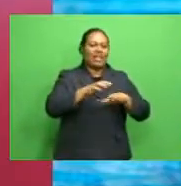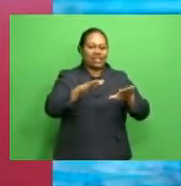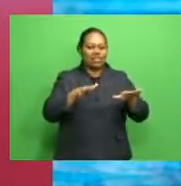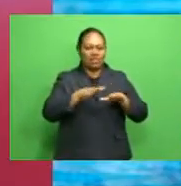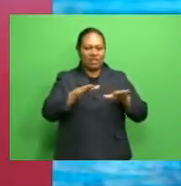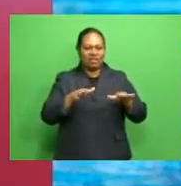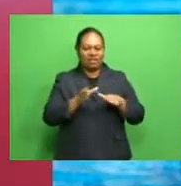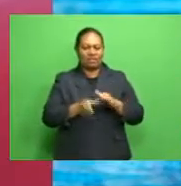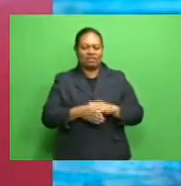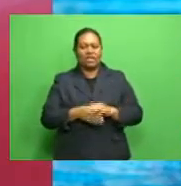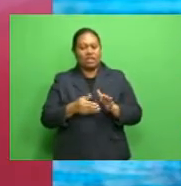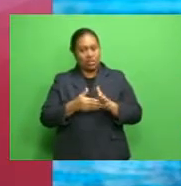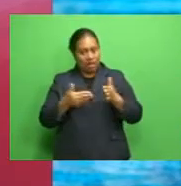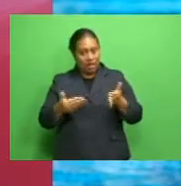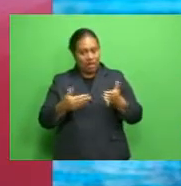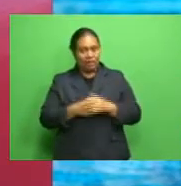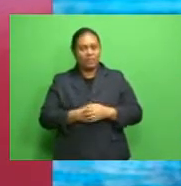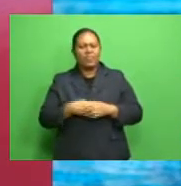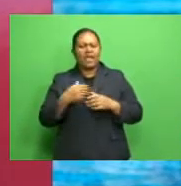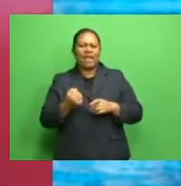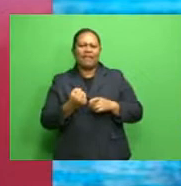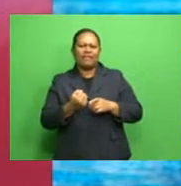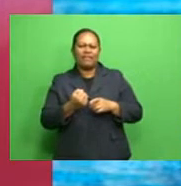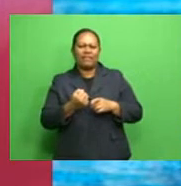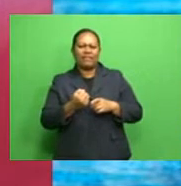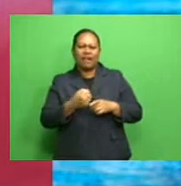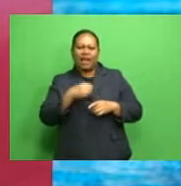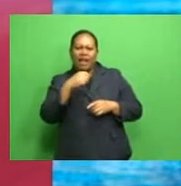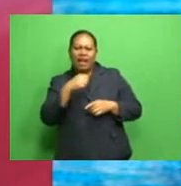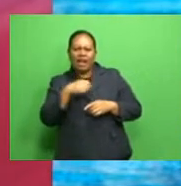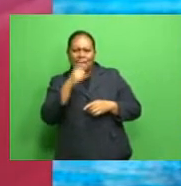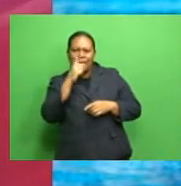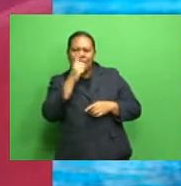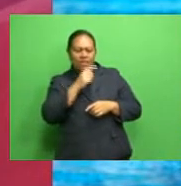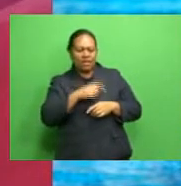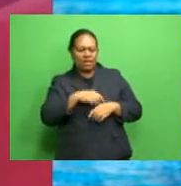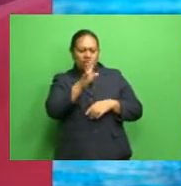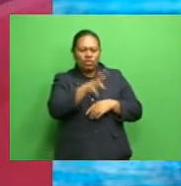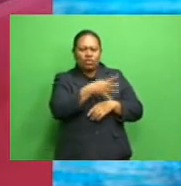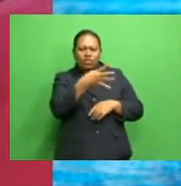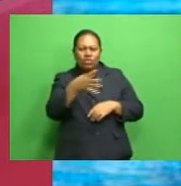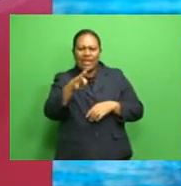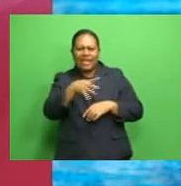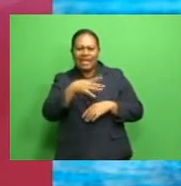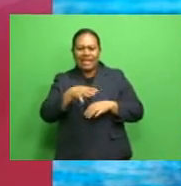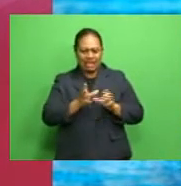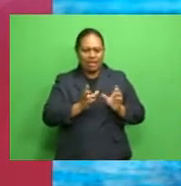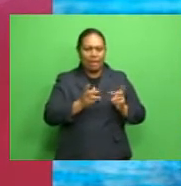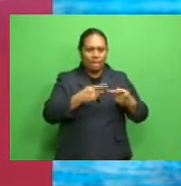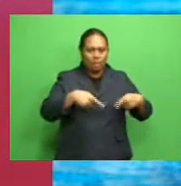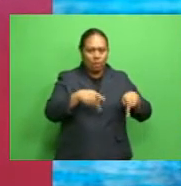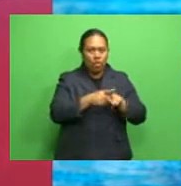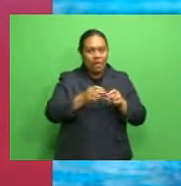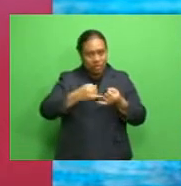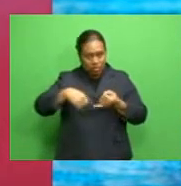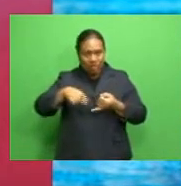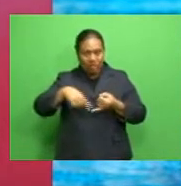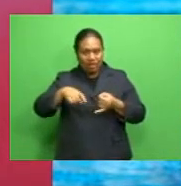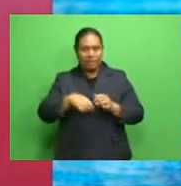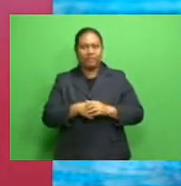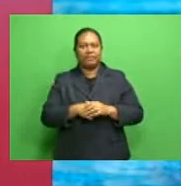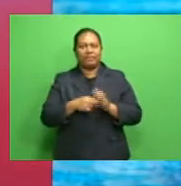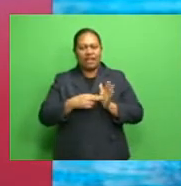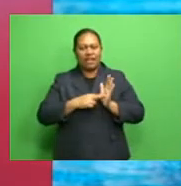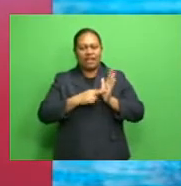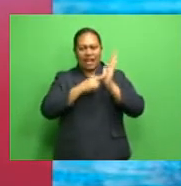So at the moment, we have our guys who are checking with the Olympic pool in Suva, also Nandi